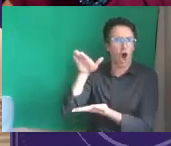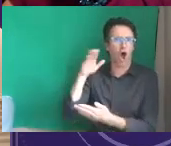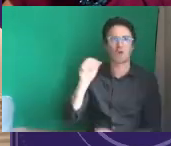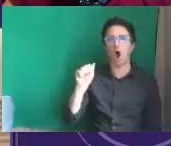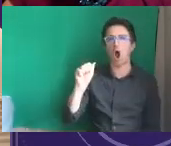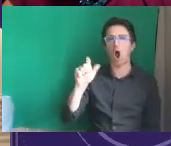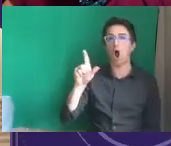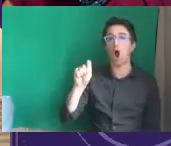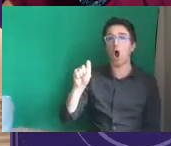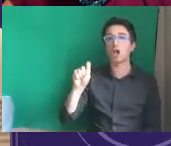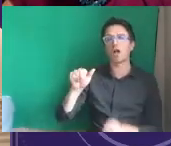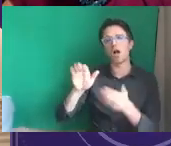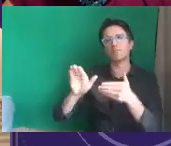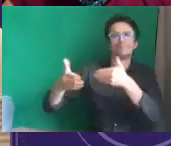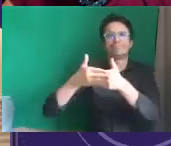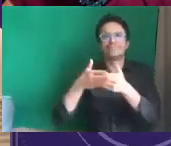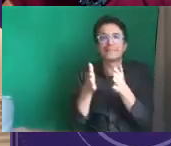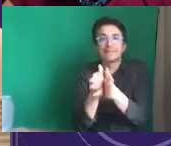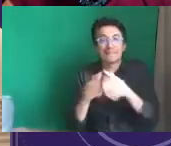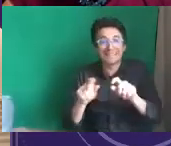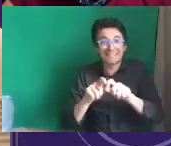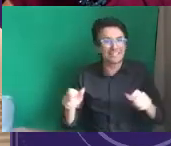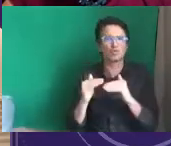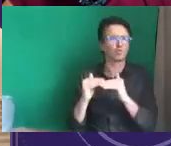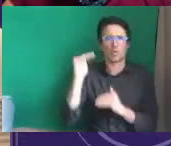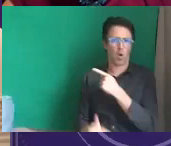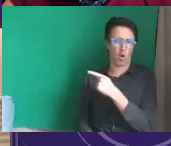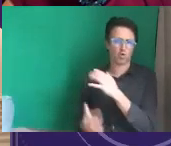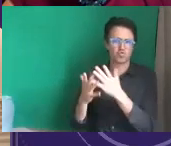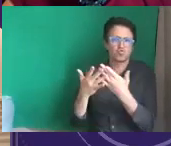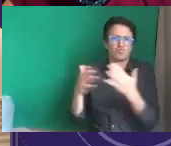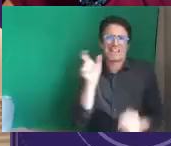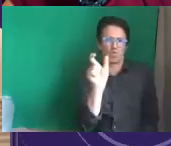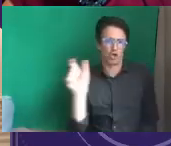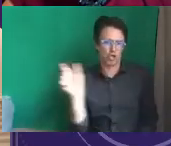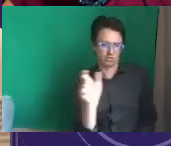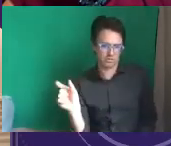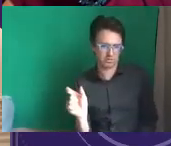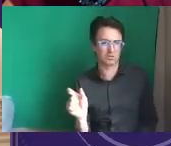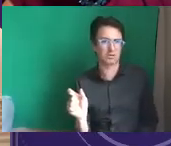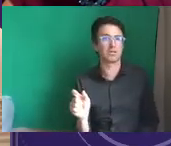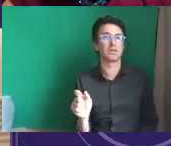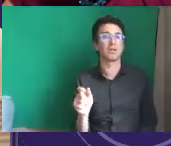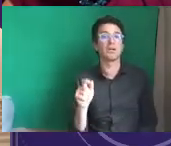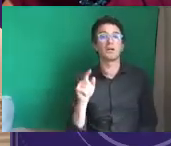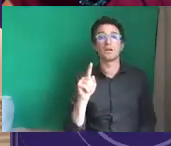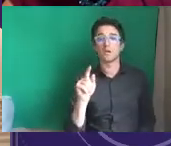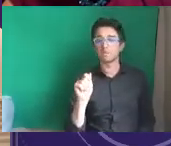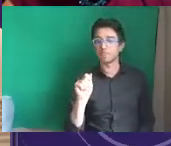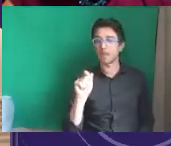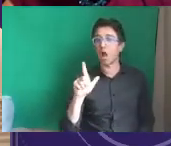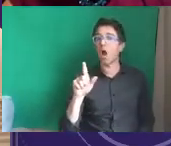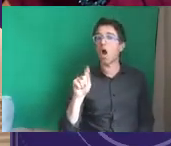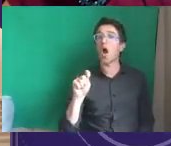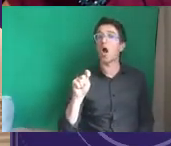generated through a robot. But how that alt text works is that it's looking for identifying objects within